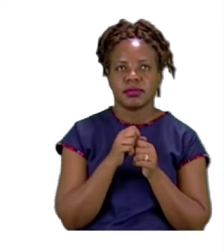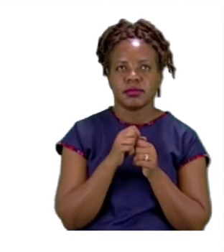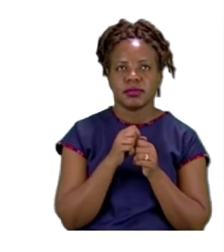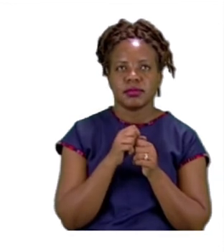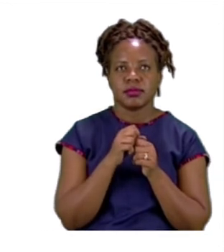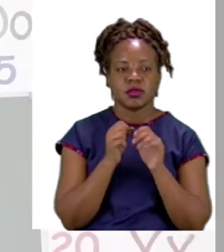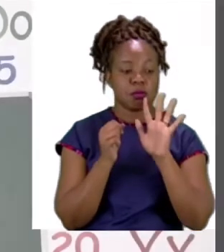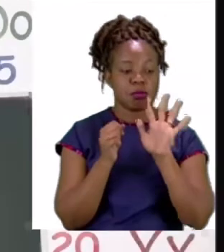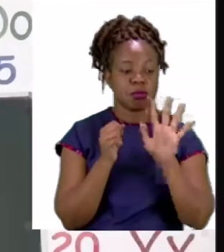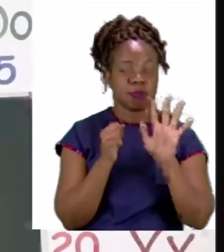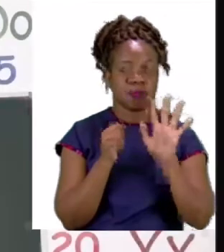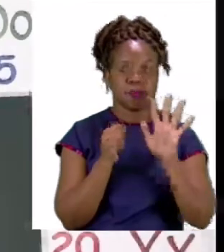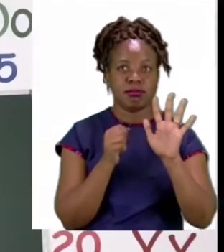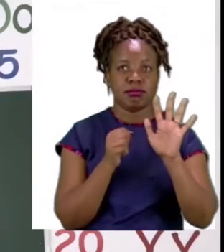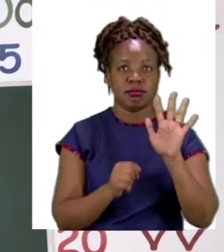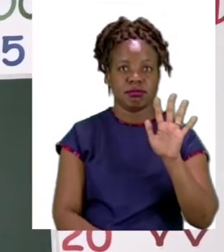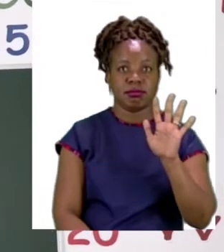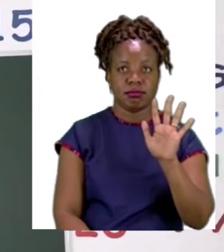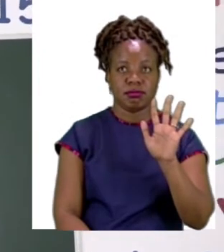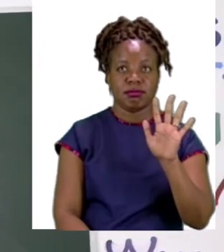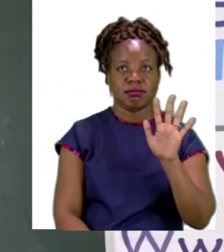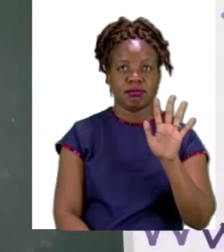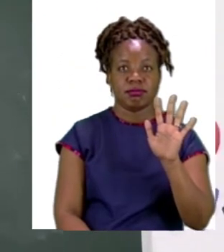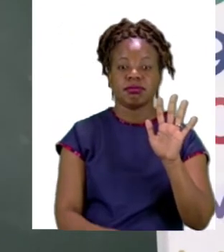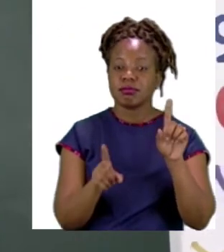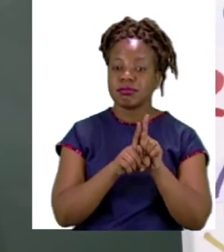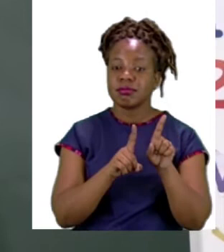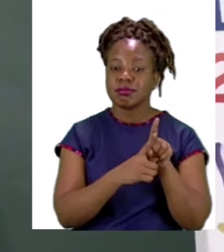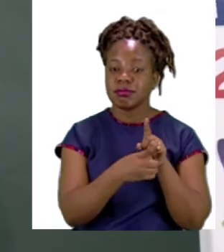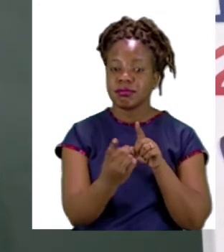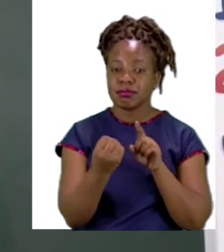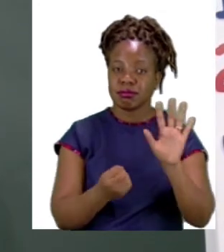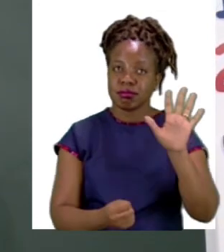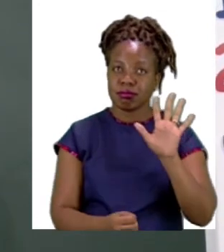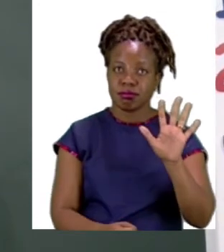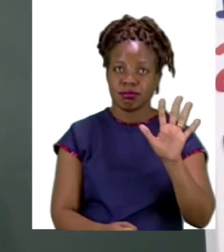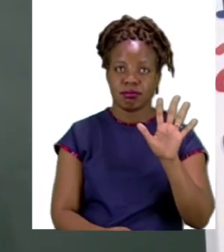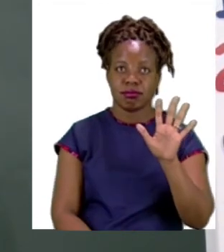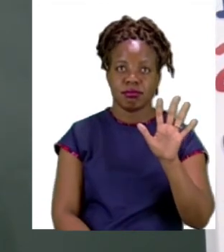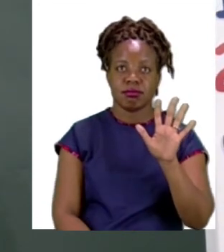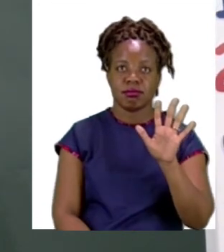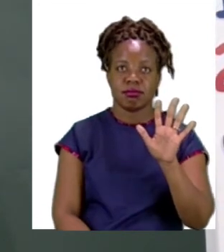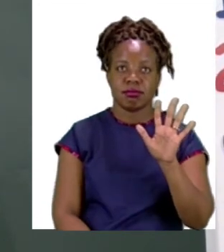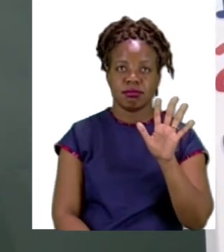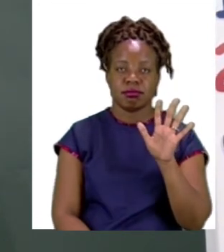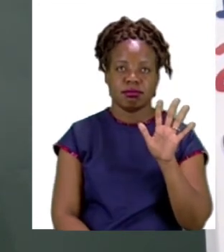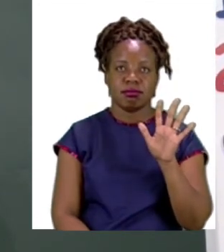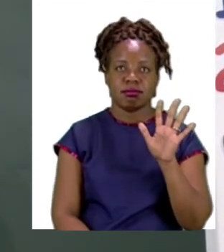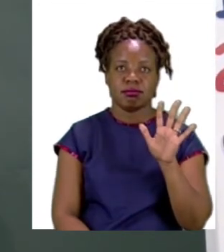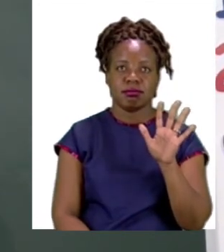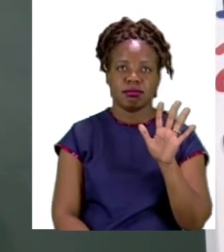5 fingers, and I'm sure you also have your 5 fingers. So we're going to use our fingers to count. Let's